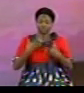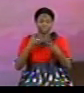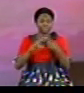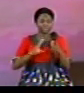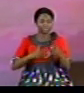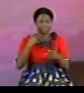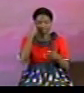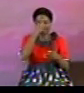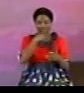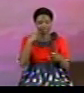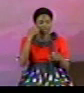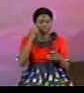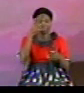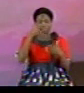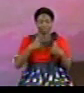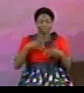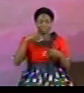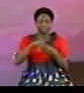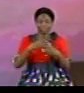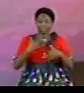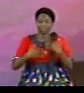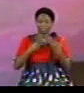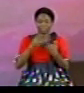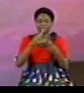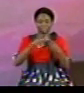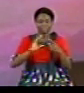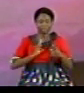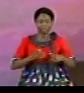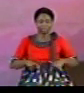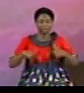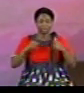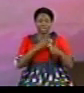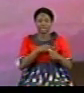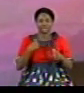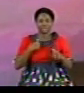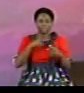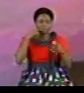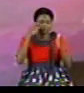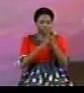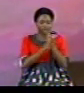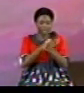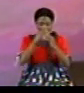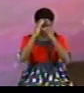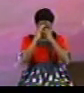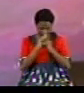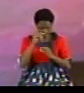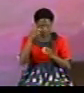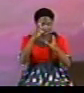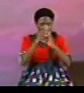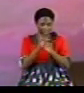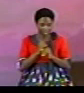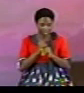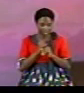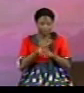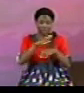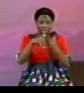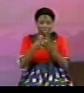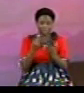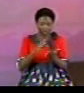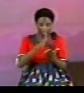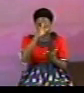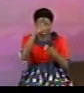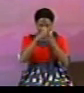You have put happiness to our hearts. And we praise you and worship you. Receive all the glory in Jesus'